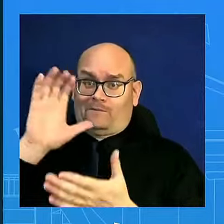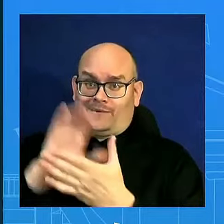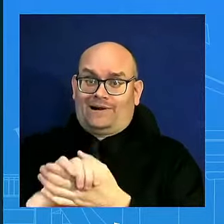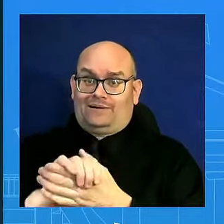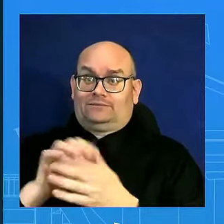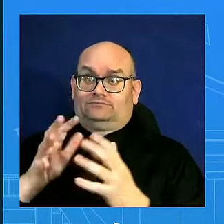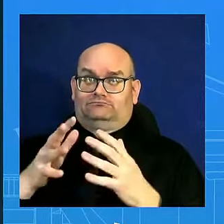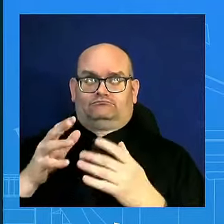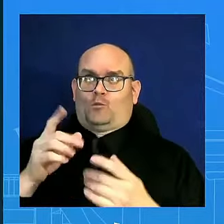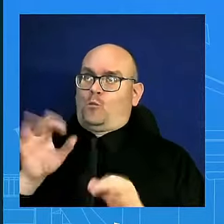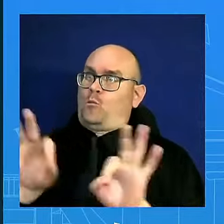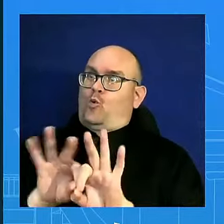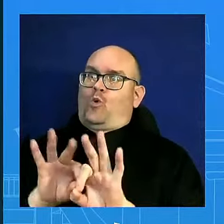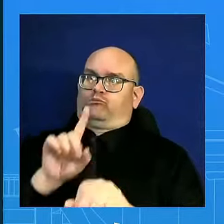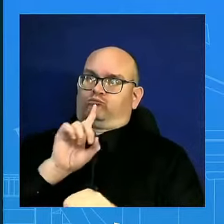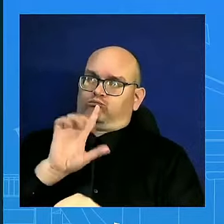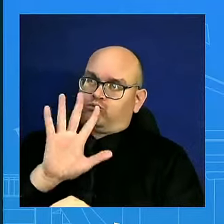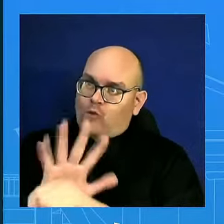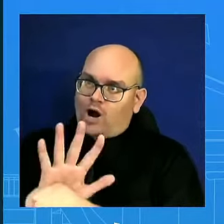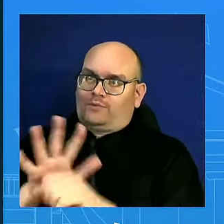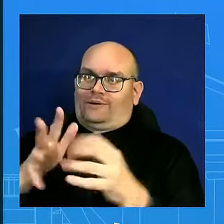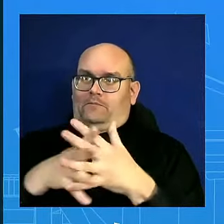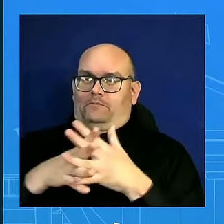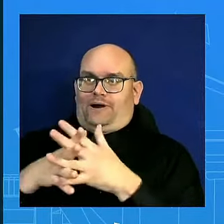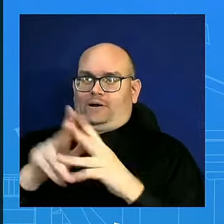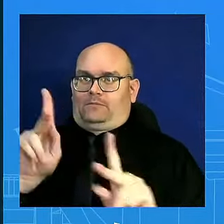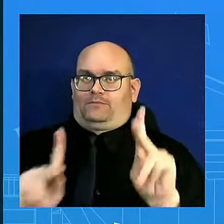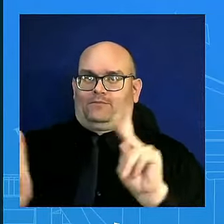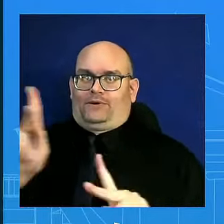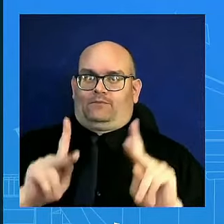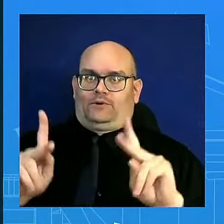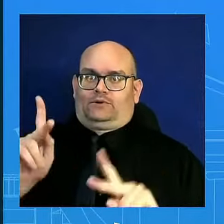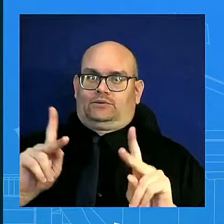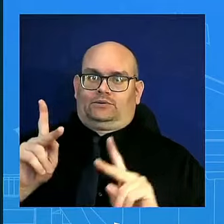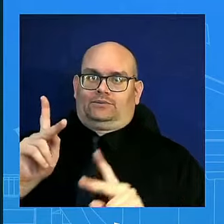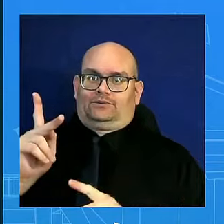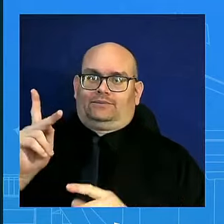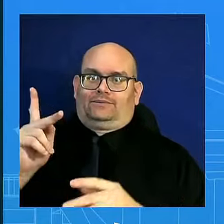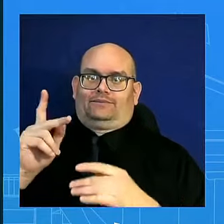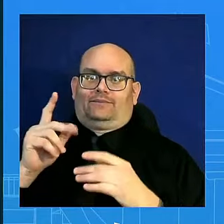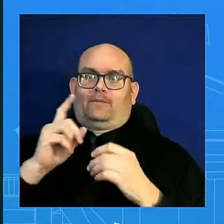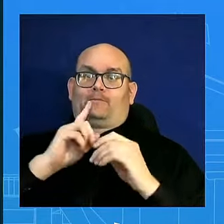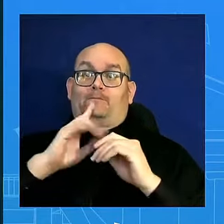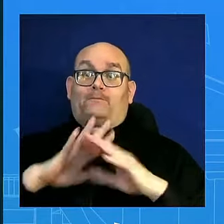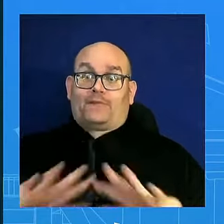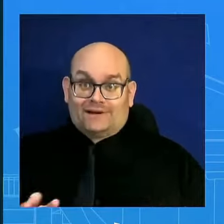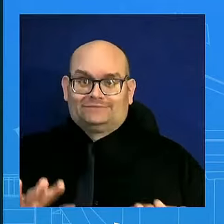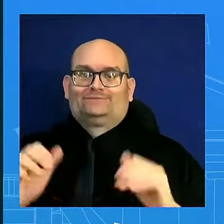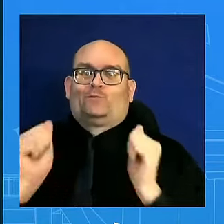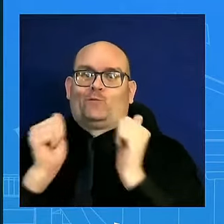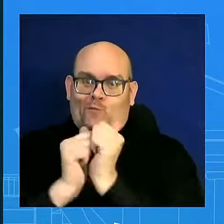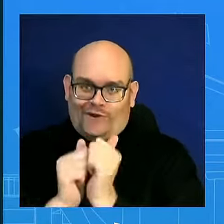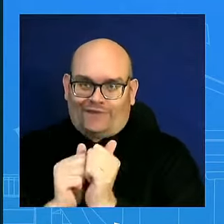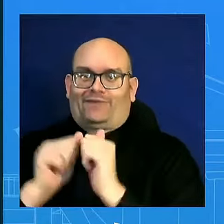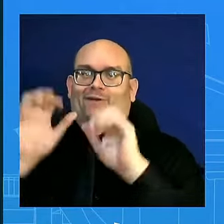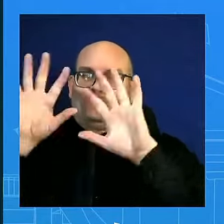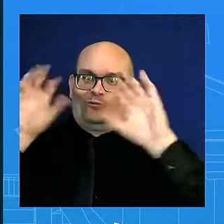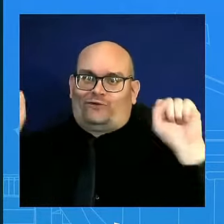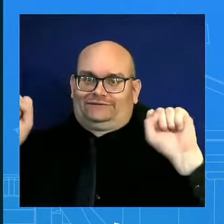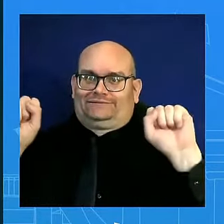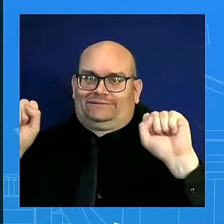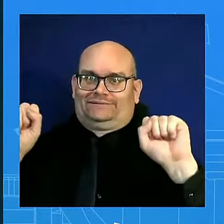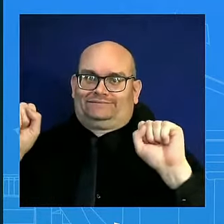to reach their fulfillment. God bless America with Joe Biden's greatness and goodness. Again,